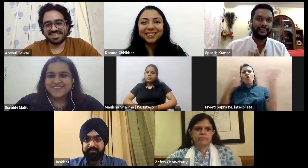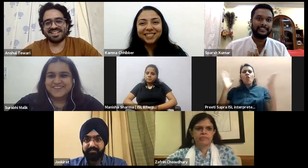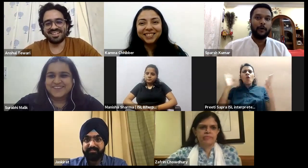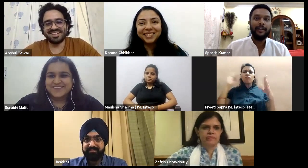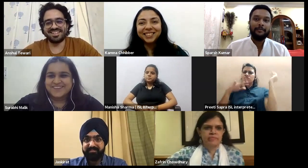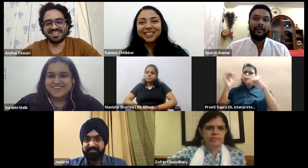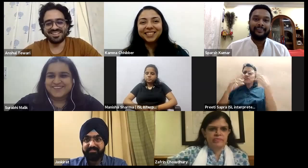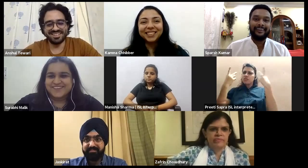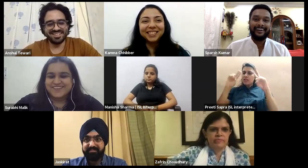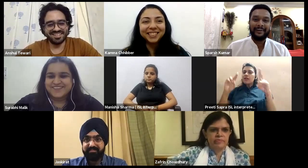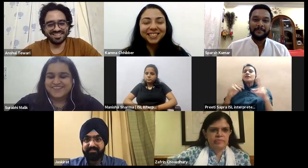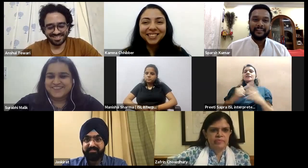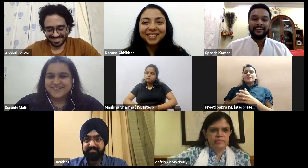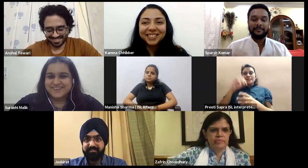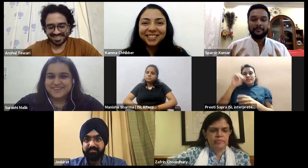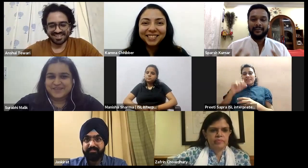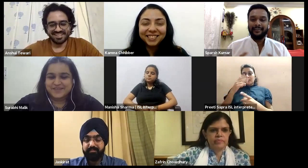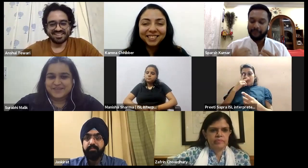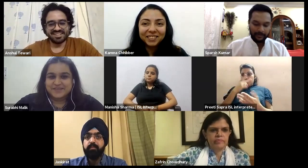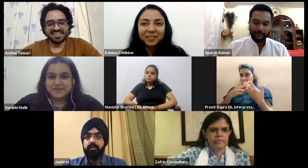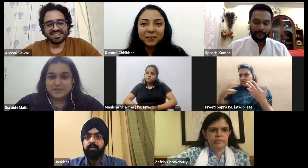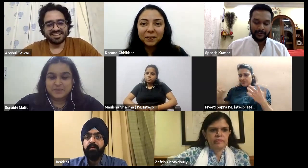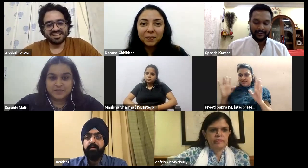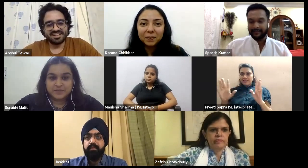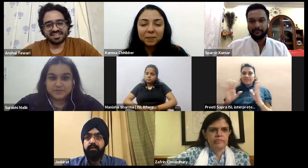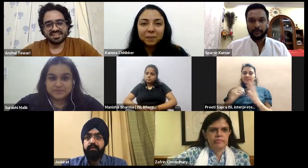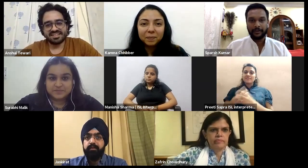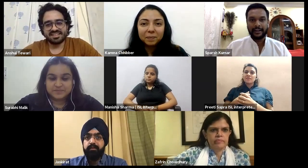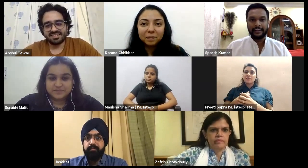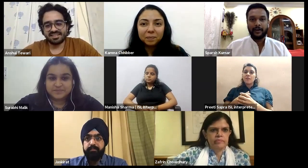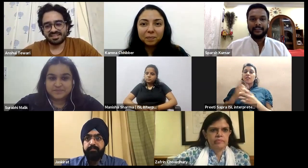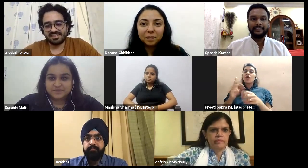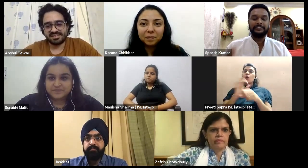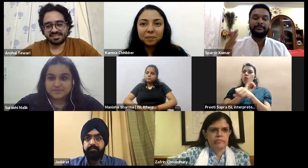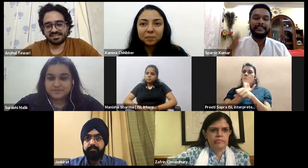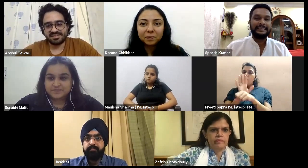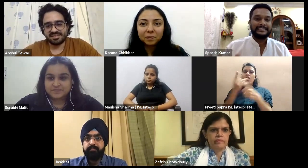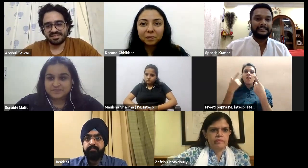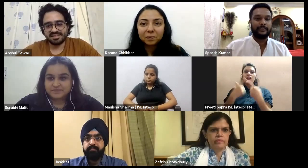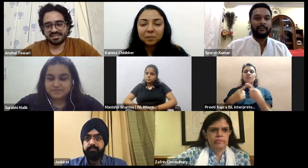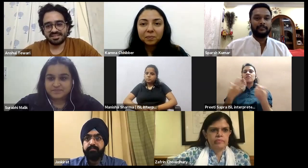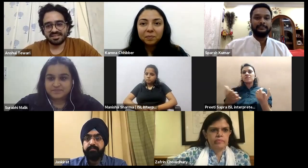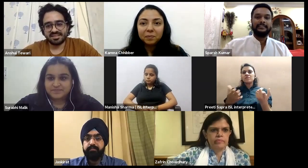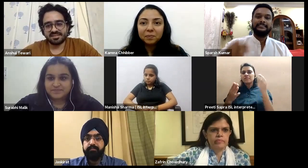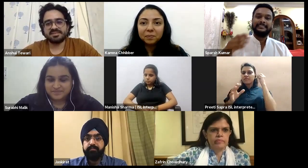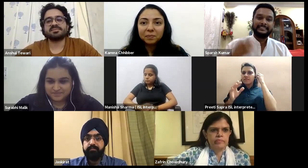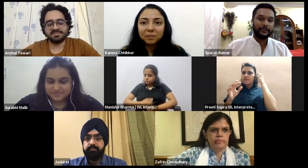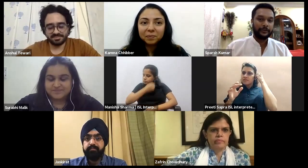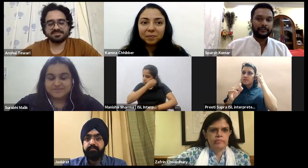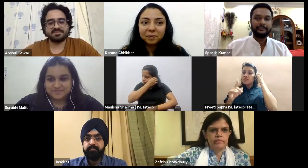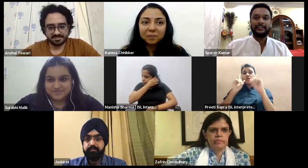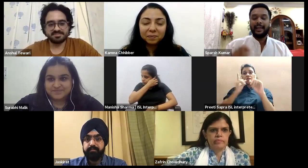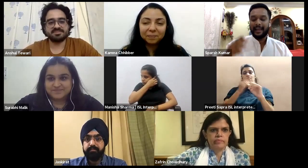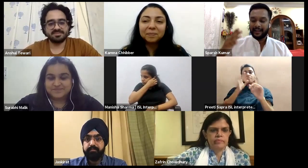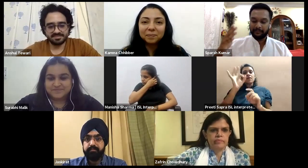to digest now. But for Corona and for COVID right now, I think just please listen to your doctors. Listen